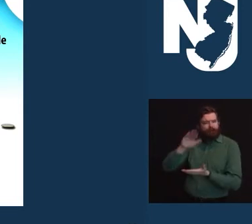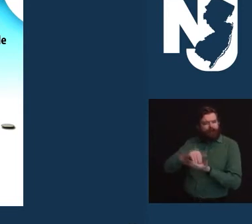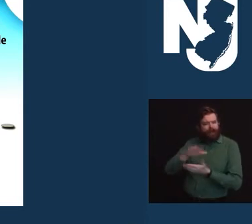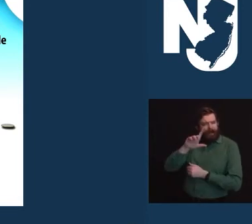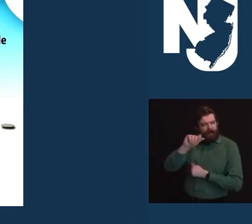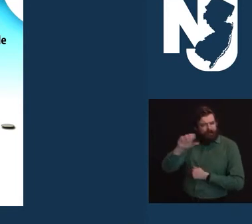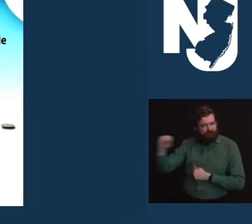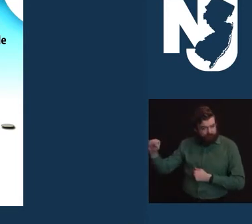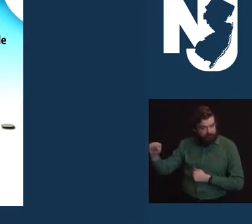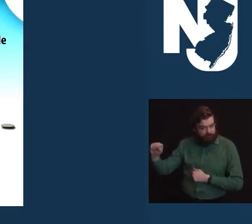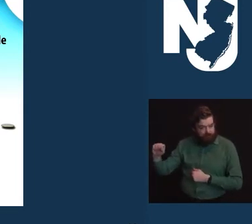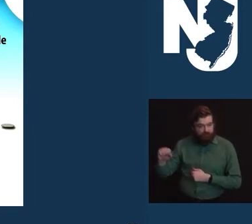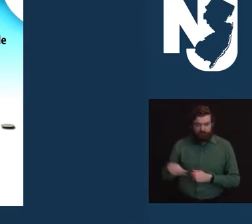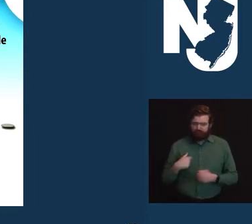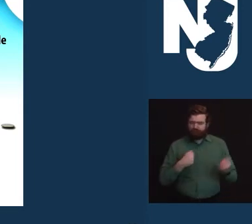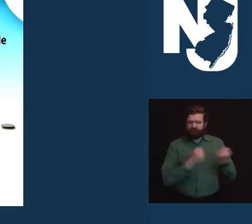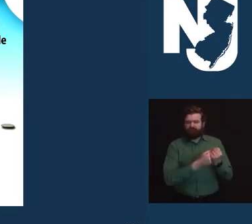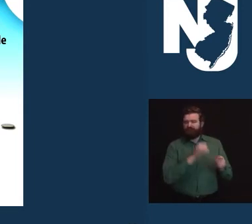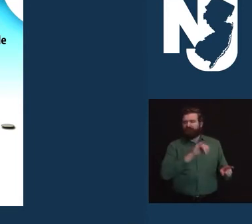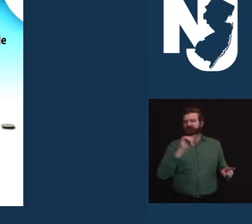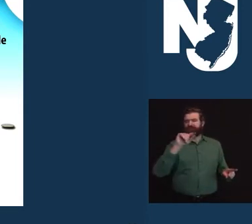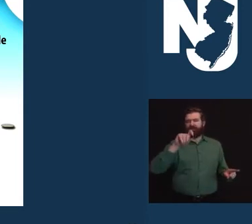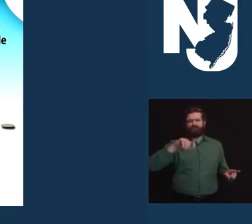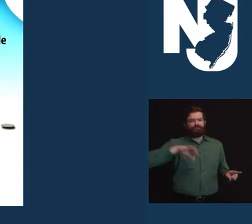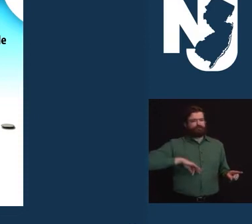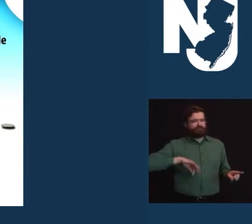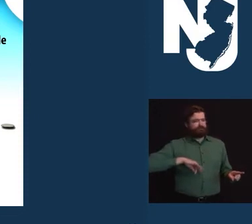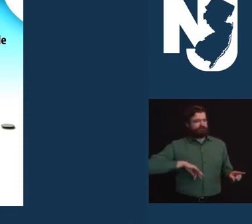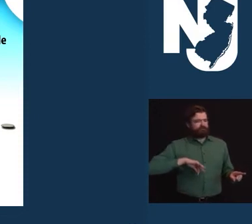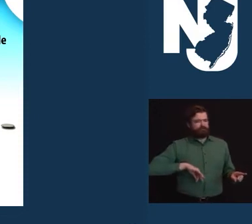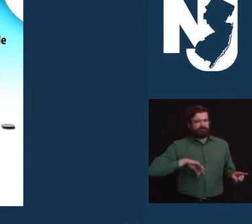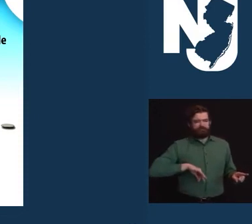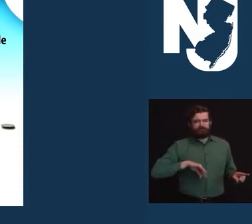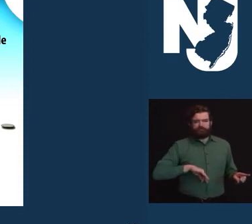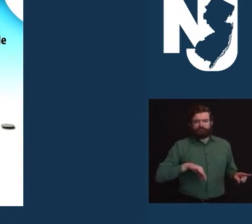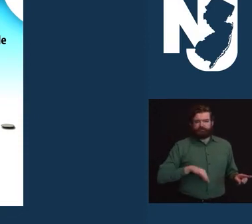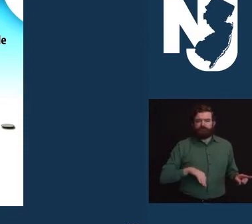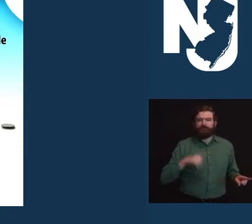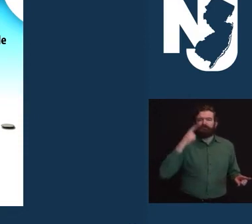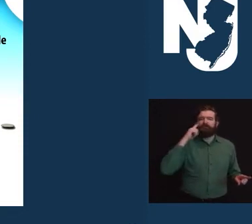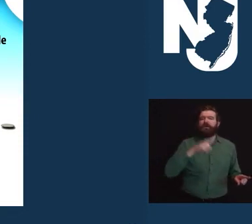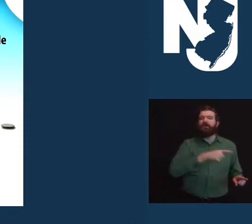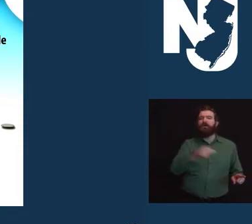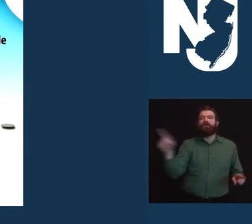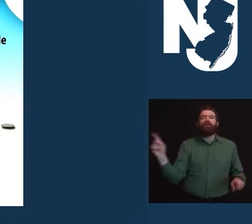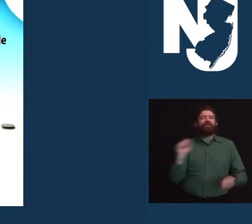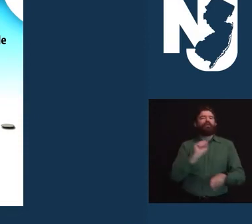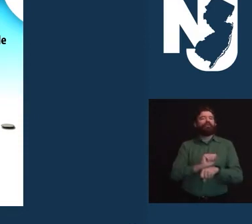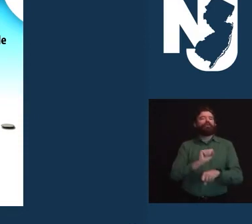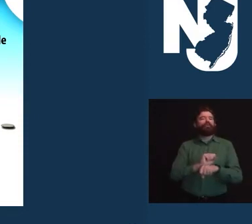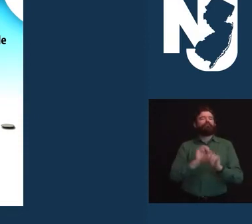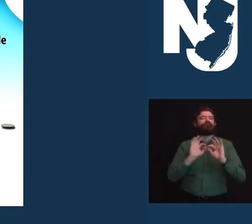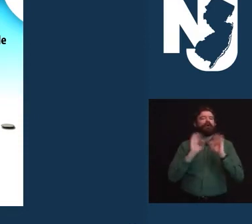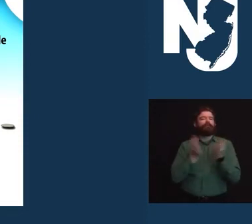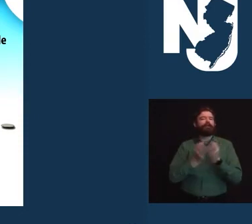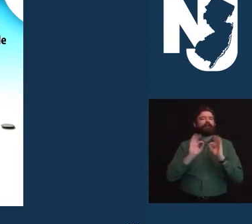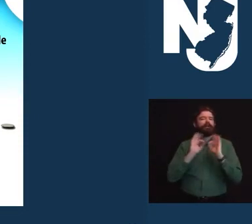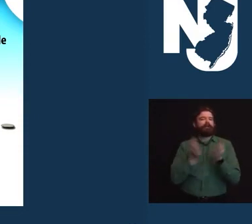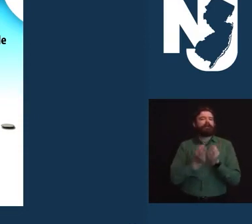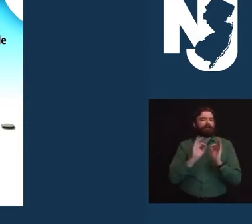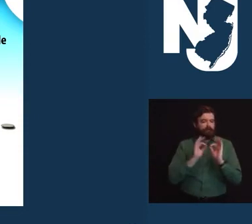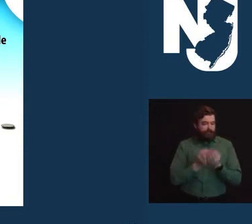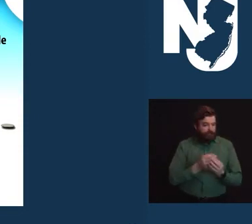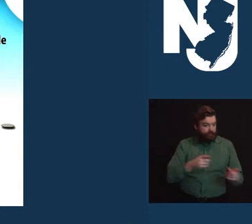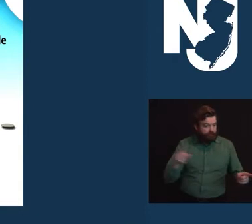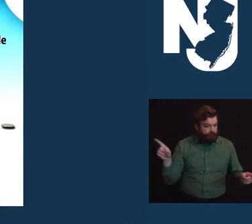money available for more of our working families. We've increased the state EITC now up to 40% of the federal level, and we've